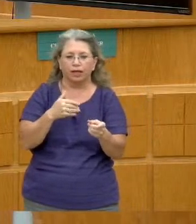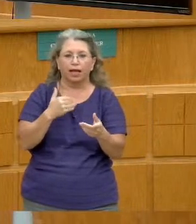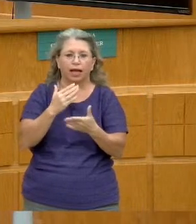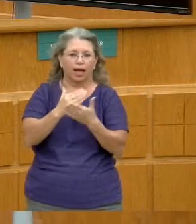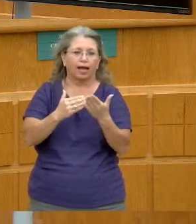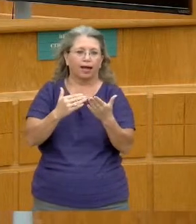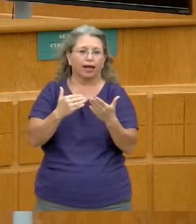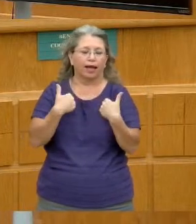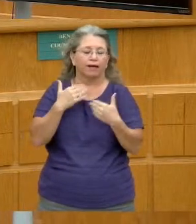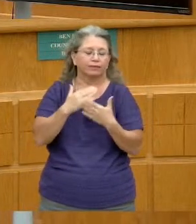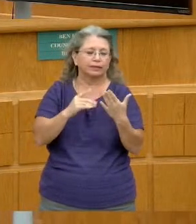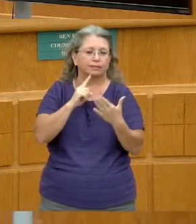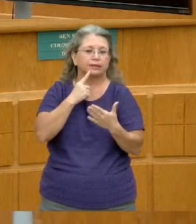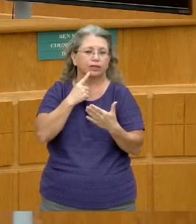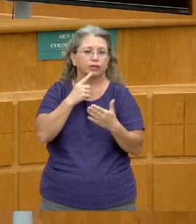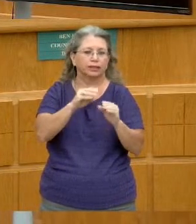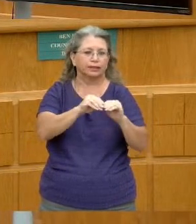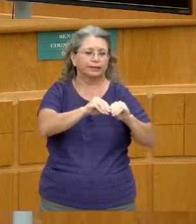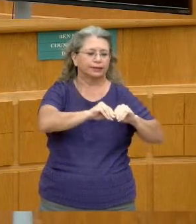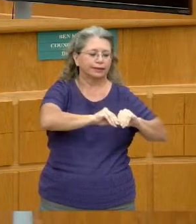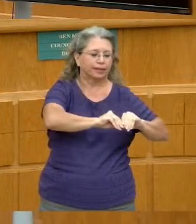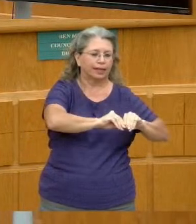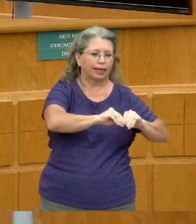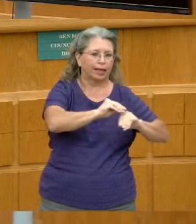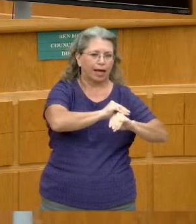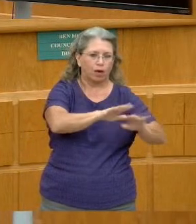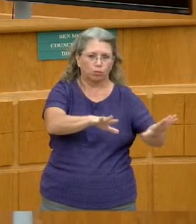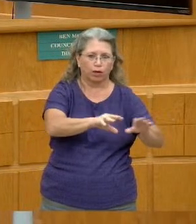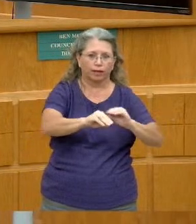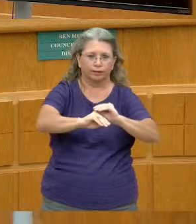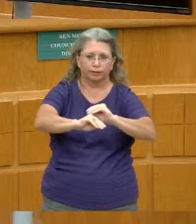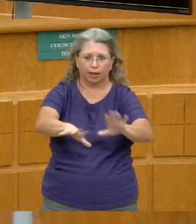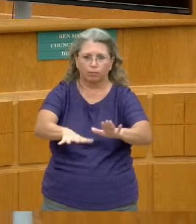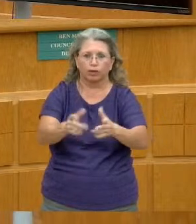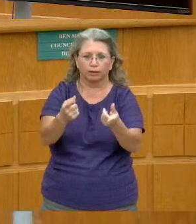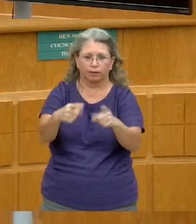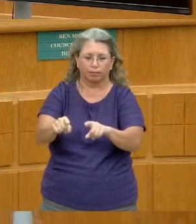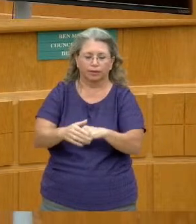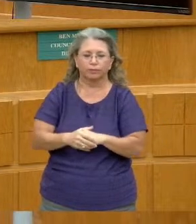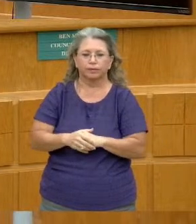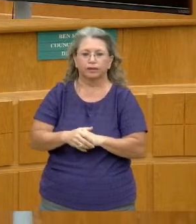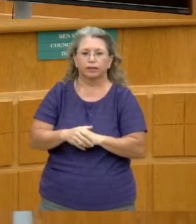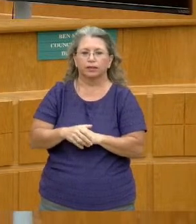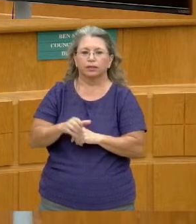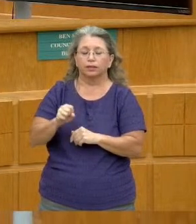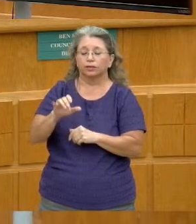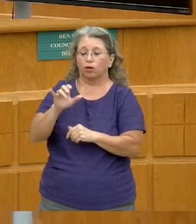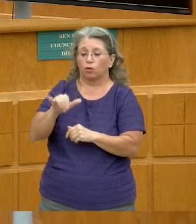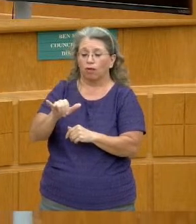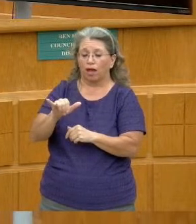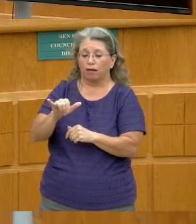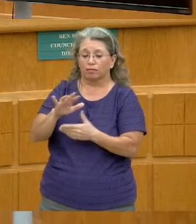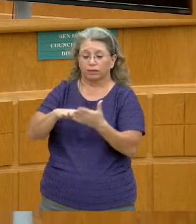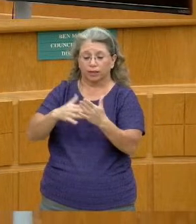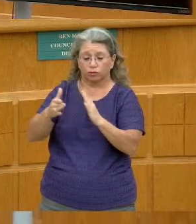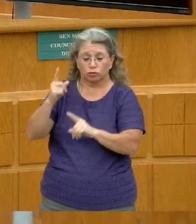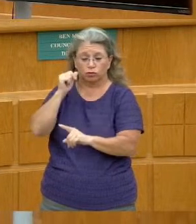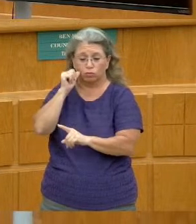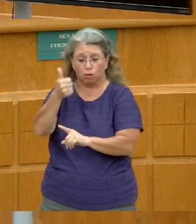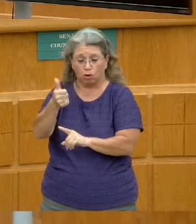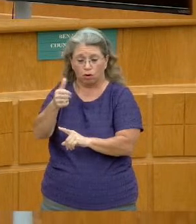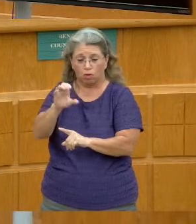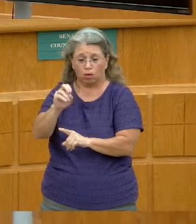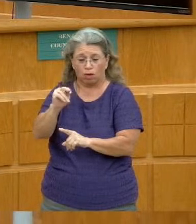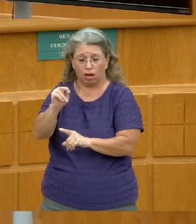going on right now. So the Concrete Street drive-through testing operation will